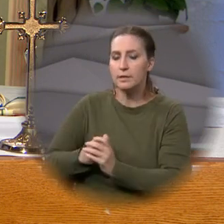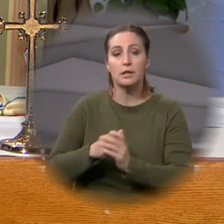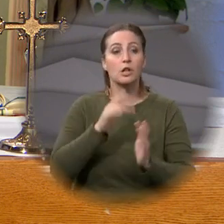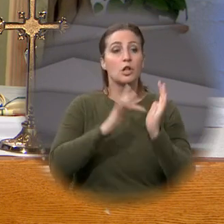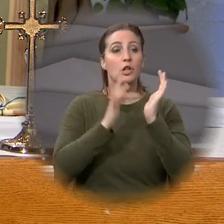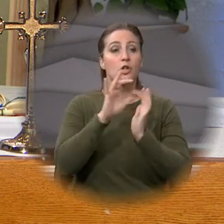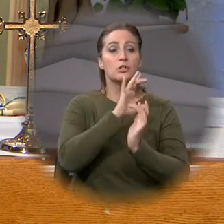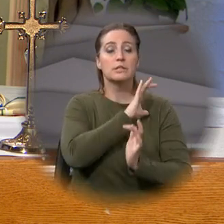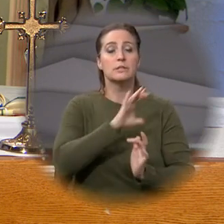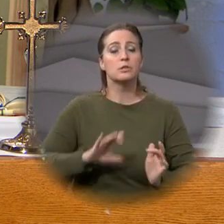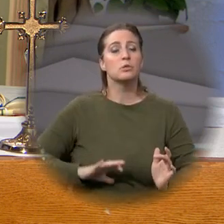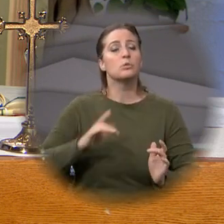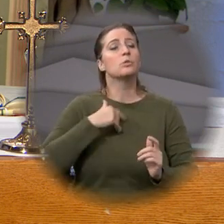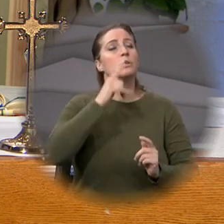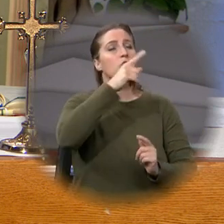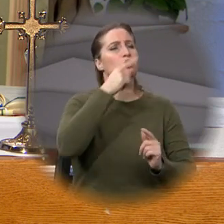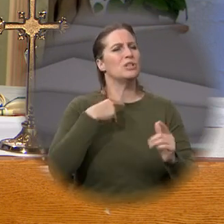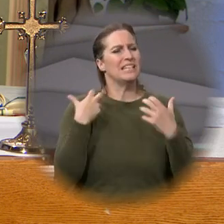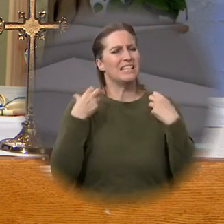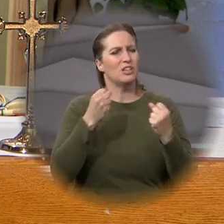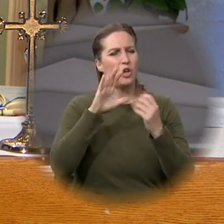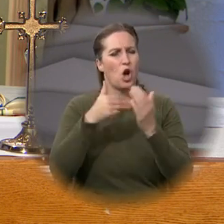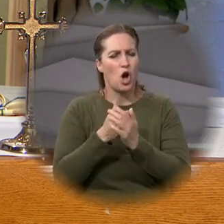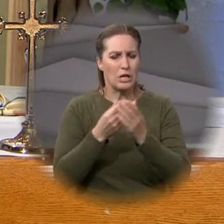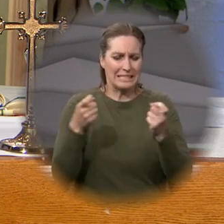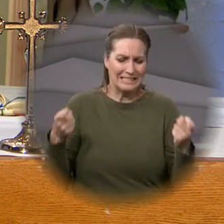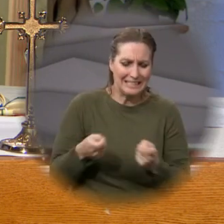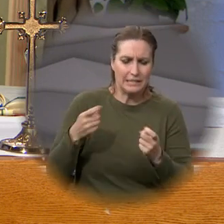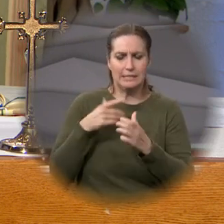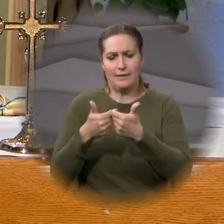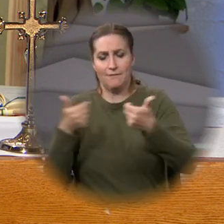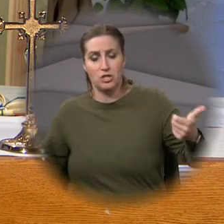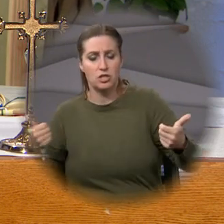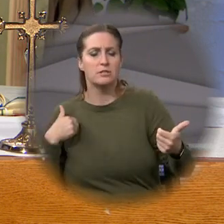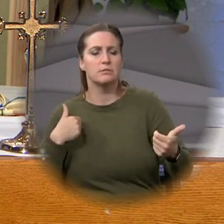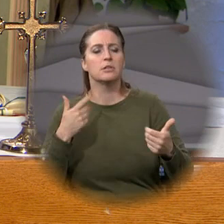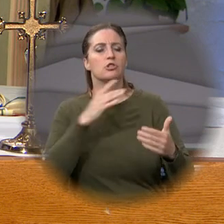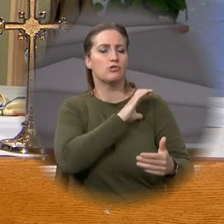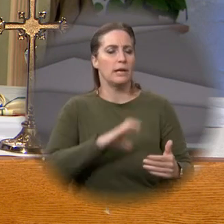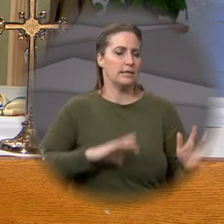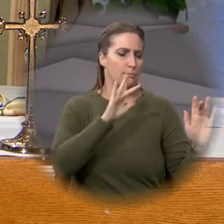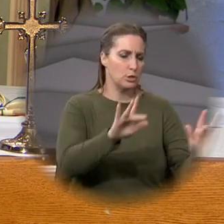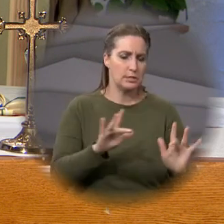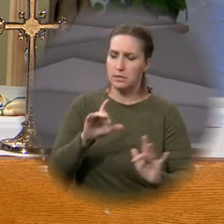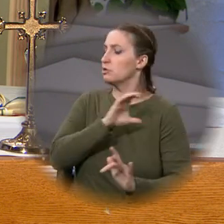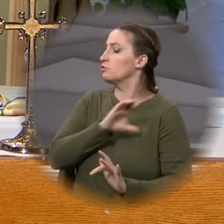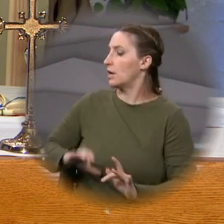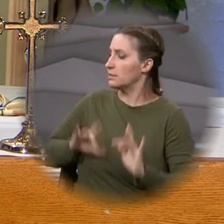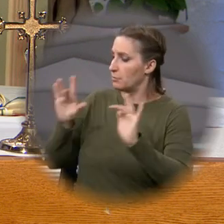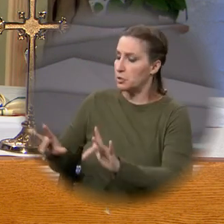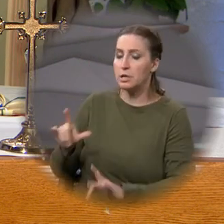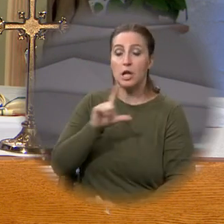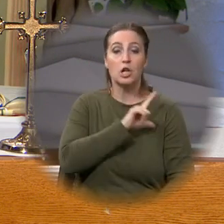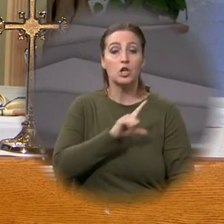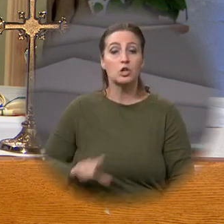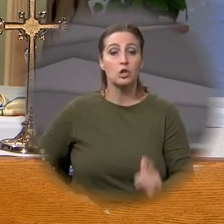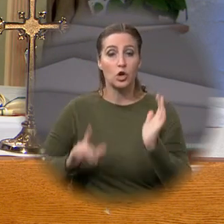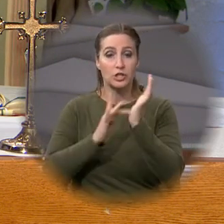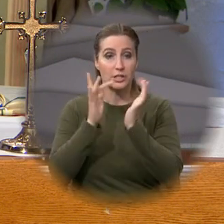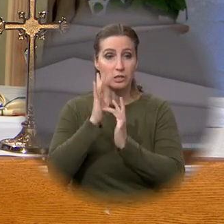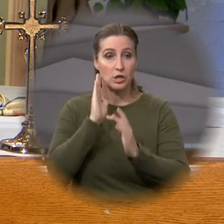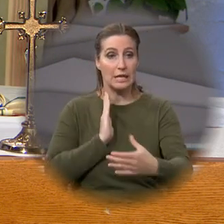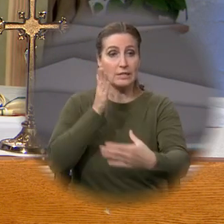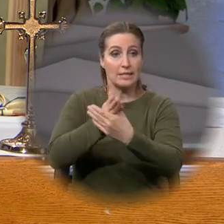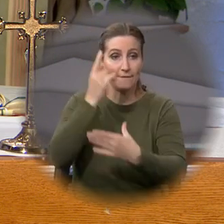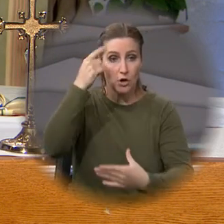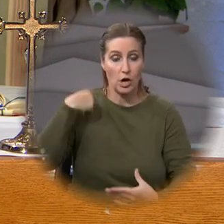Jesus, you heal the wounds of sin and division. Christ, have mercy. Christ, have mercy. Lord Jesus, you intercede for